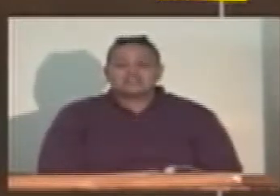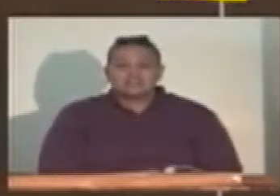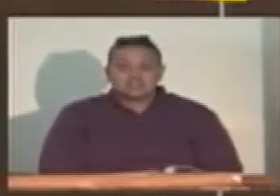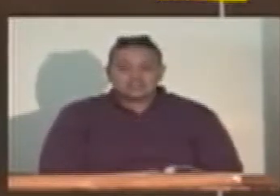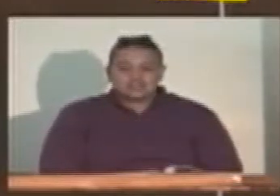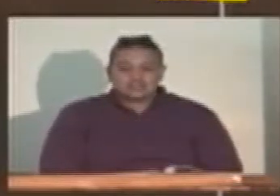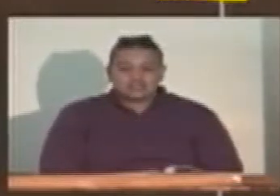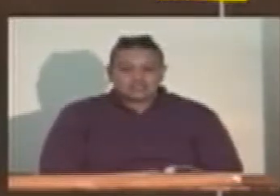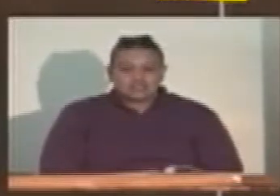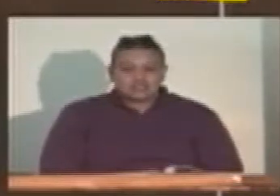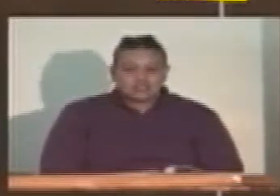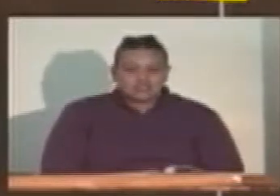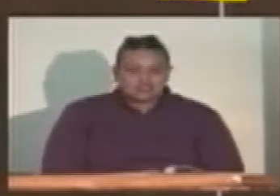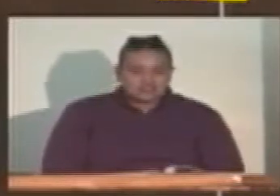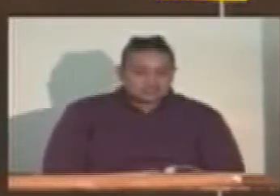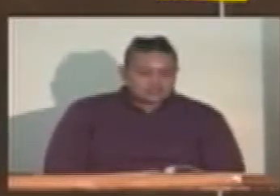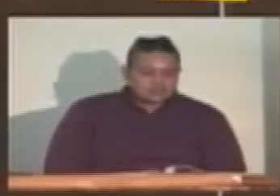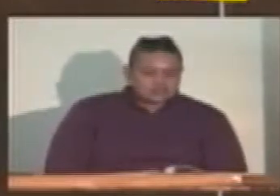for this financial year.